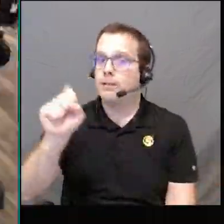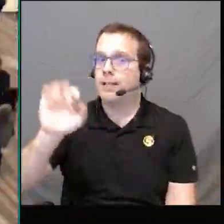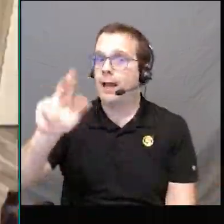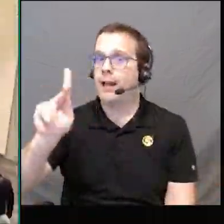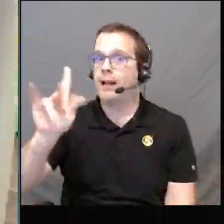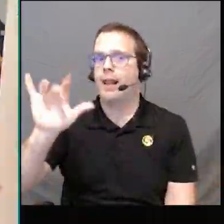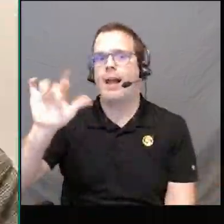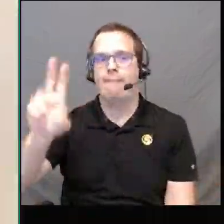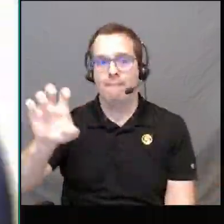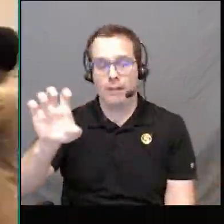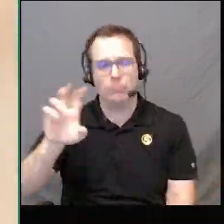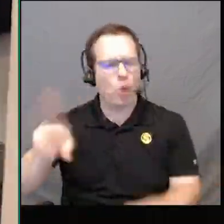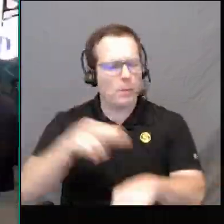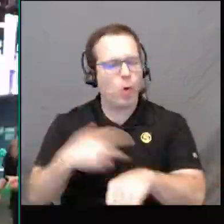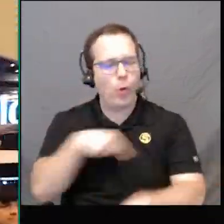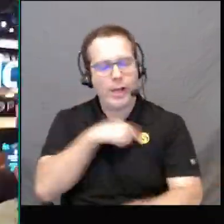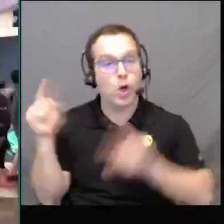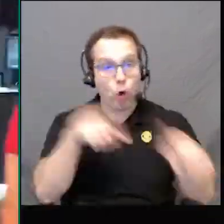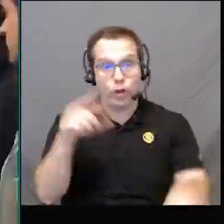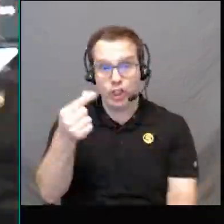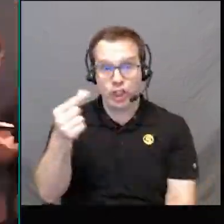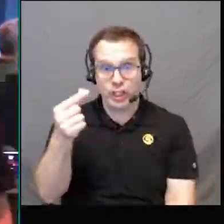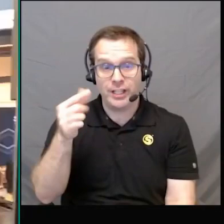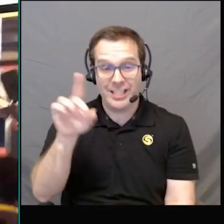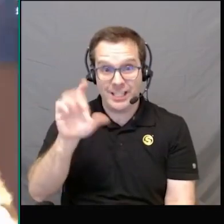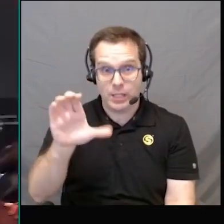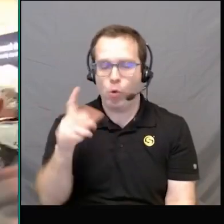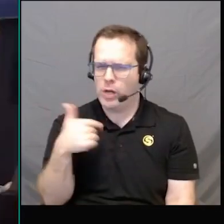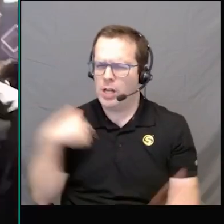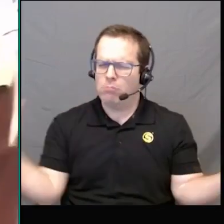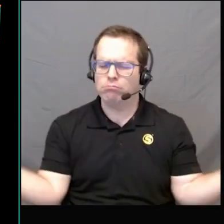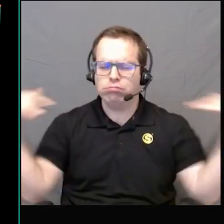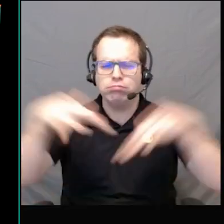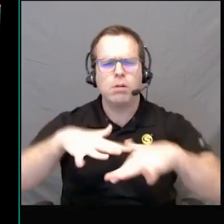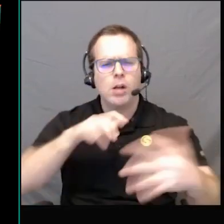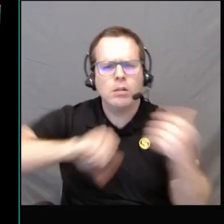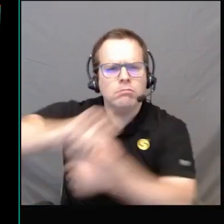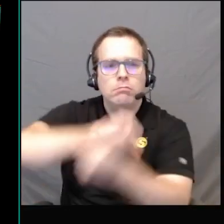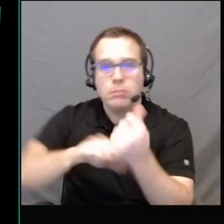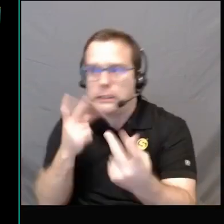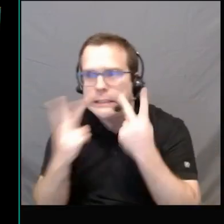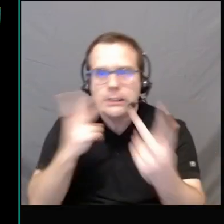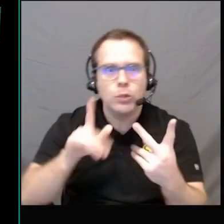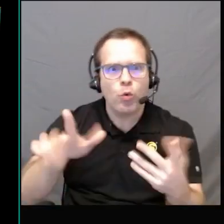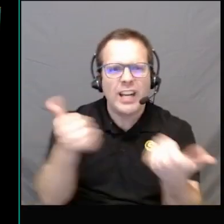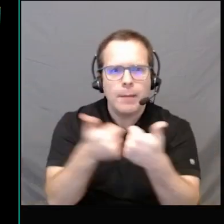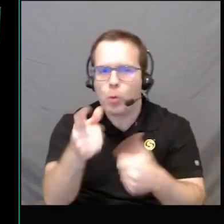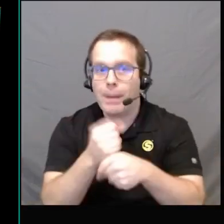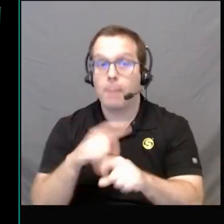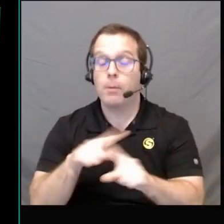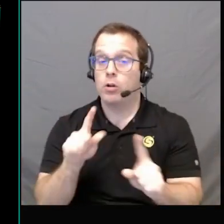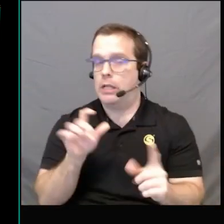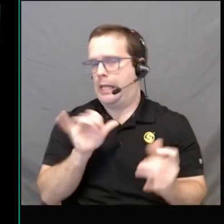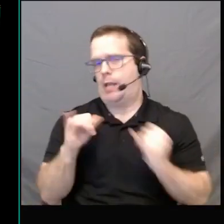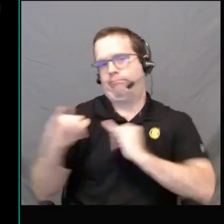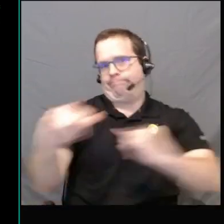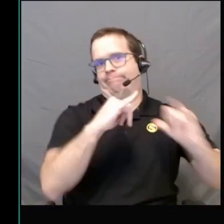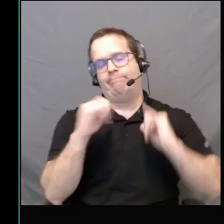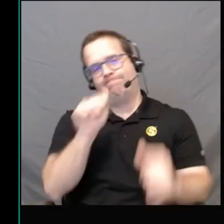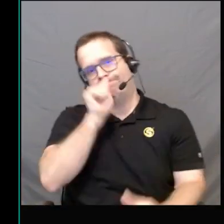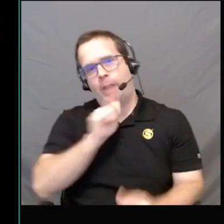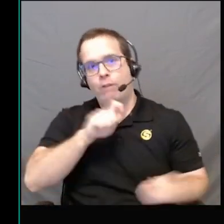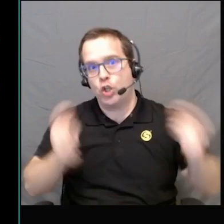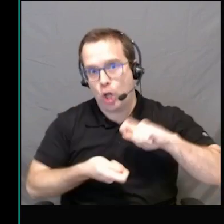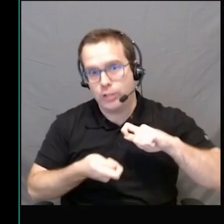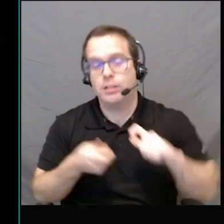at GDC, where we'd see all of you, we get to talk to you about the games that you're making, but just like everybody else, we've had to adjust. We